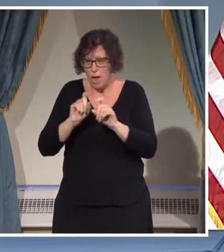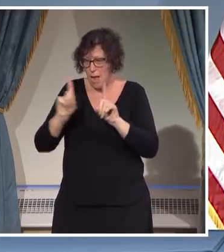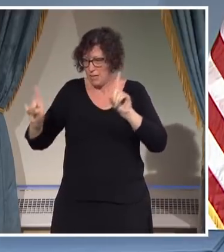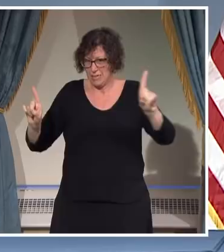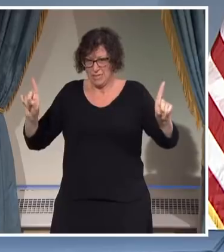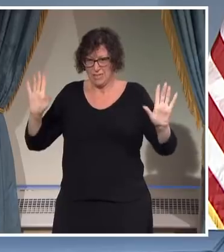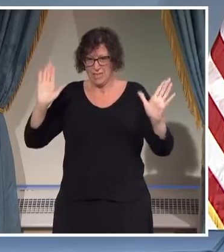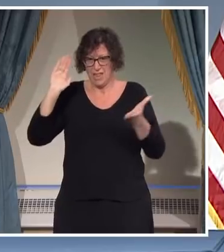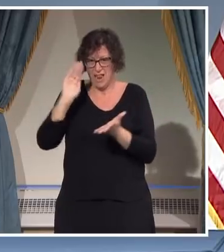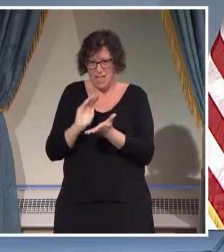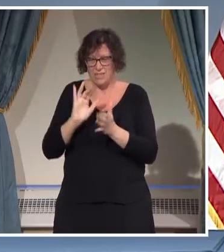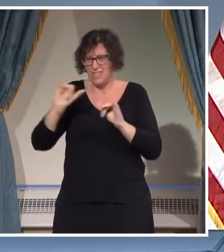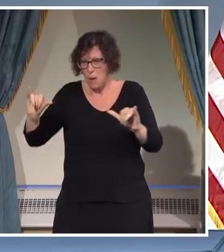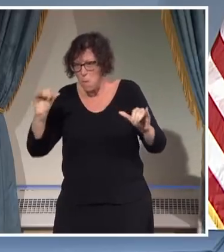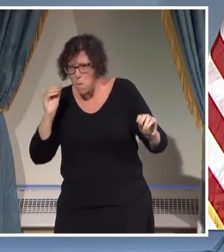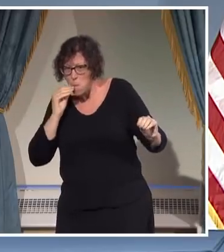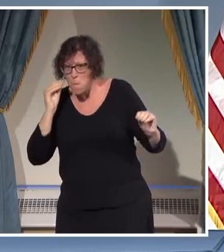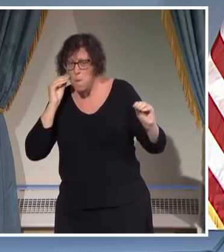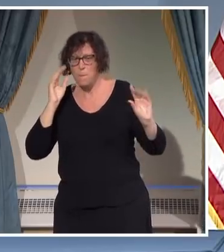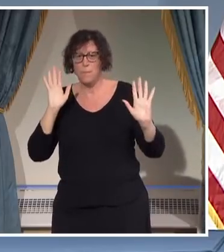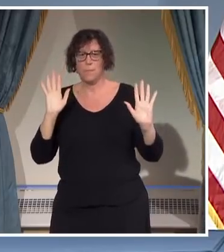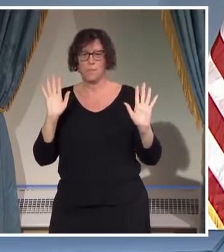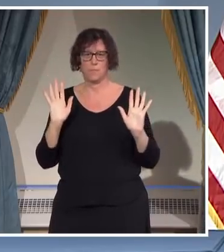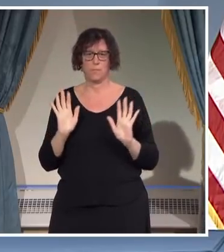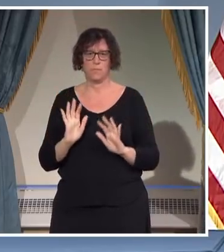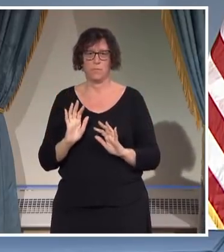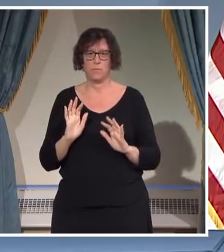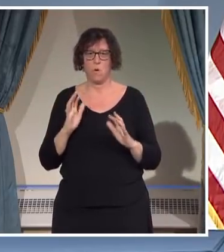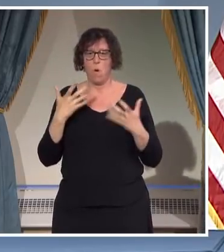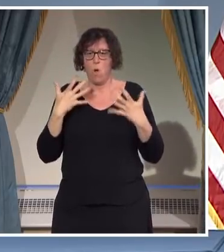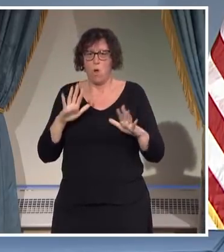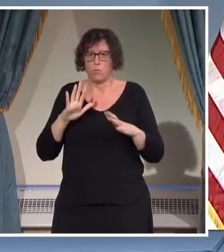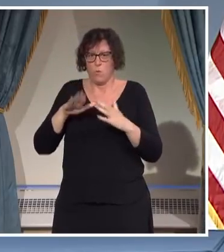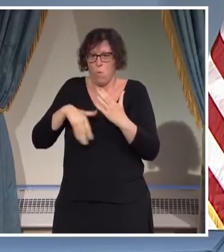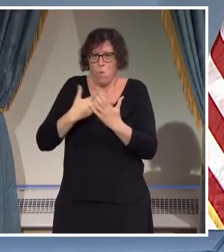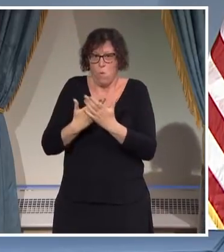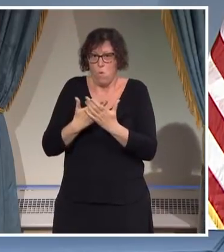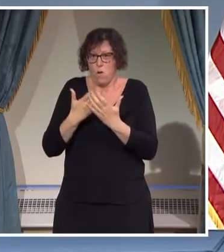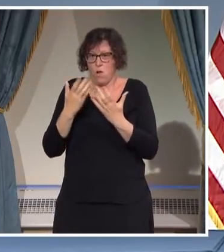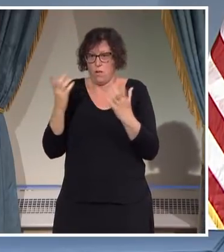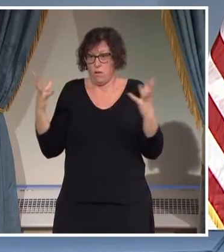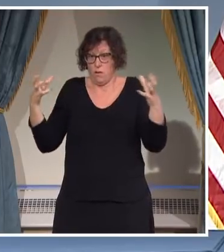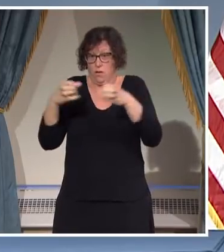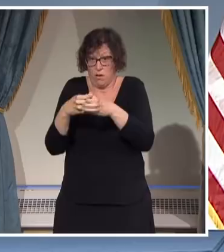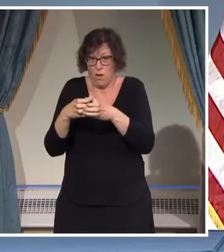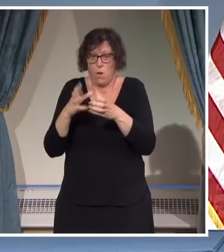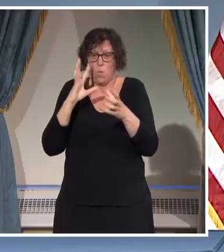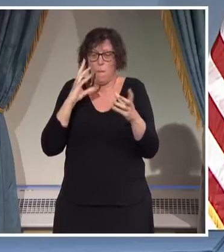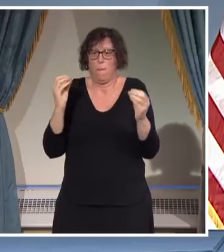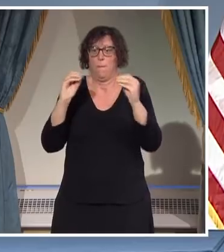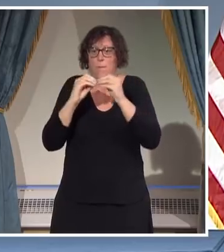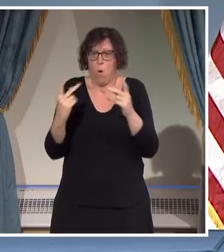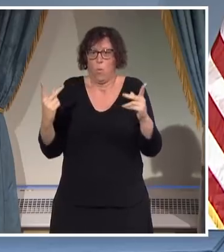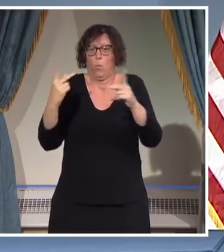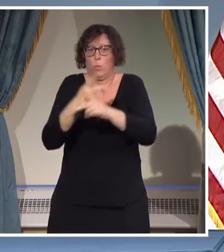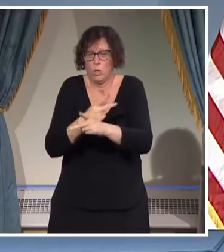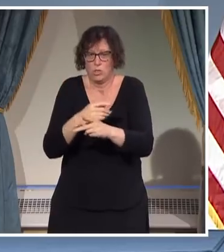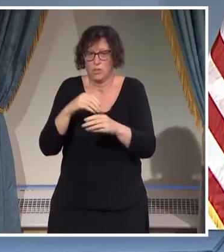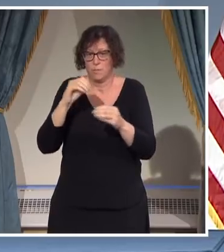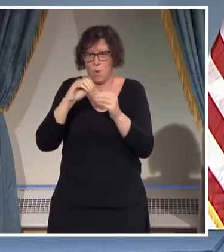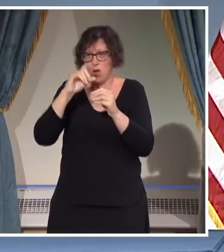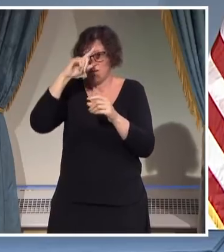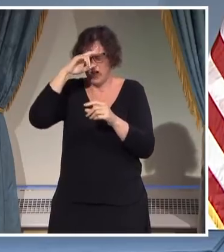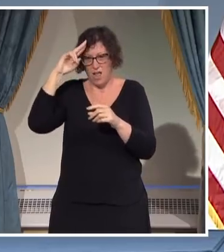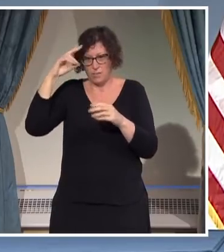be seeking health care at the same time. The measures that we're putting into place in terms of closing schools, in terms